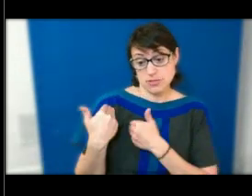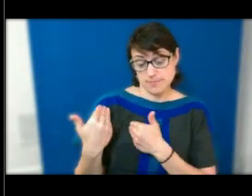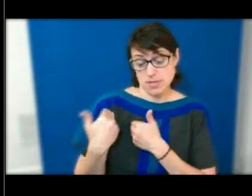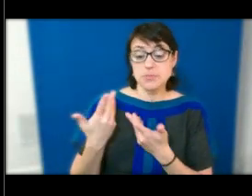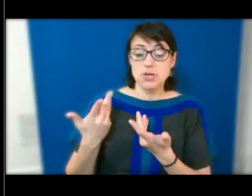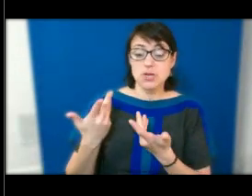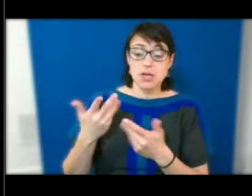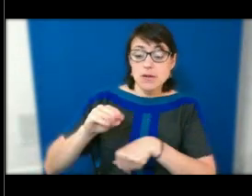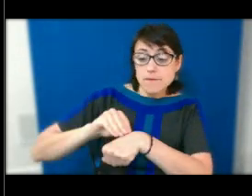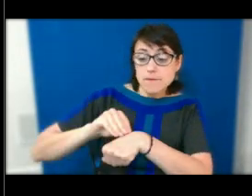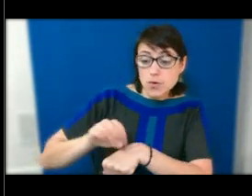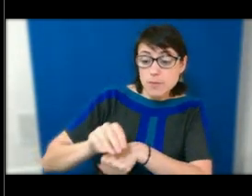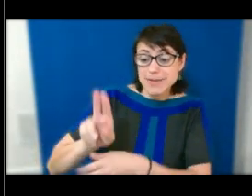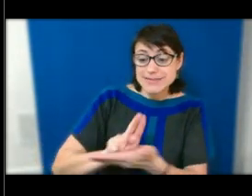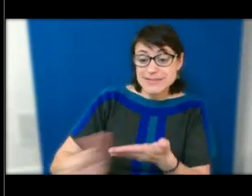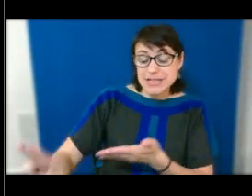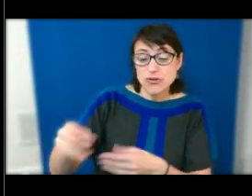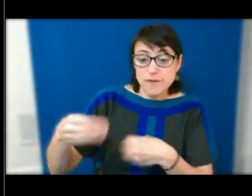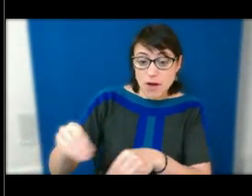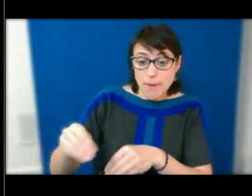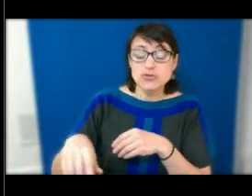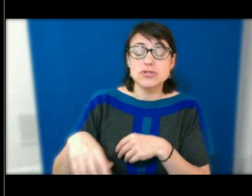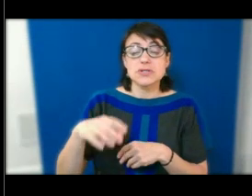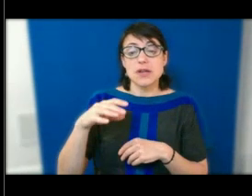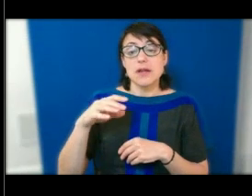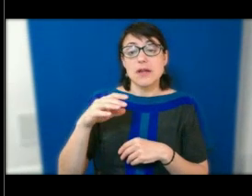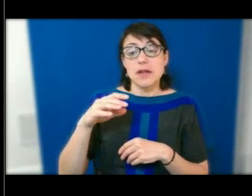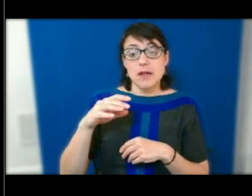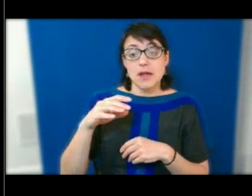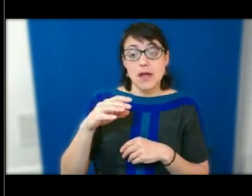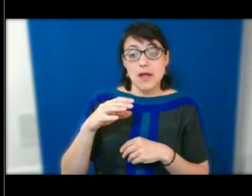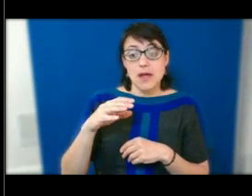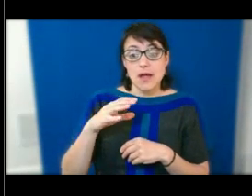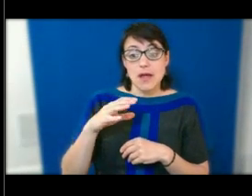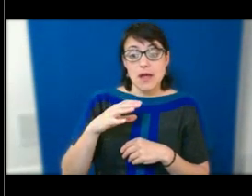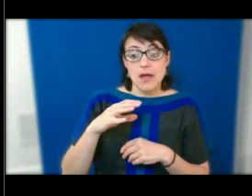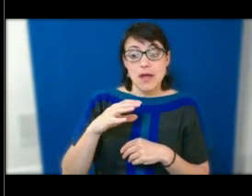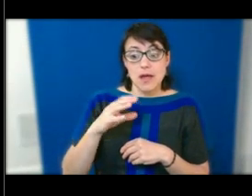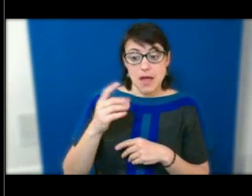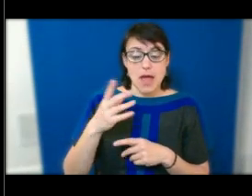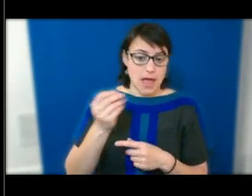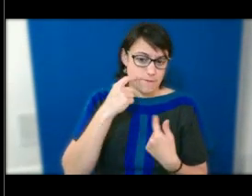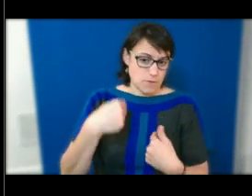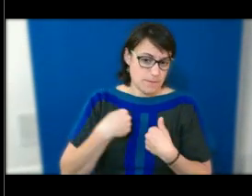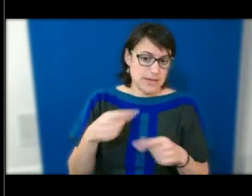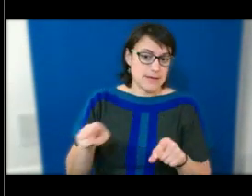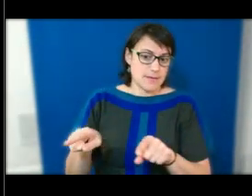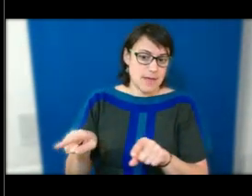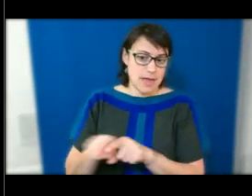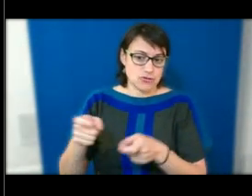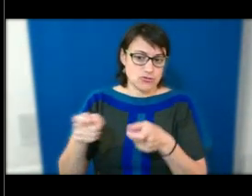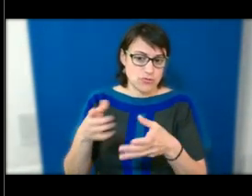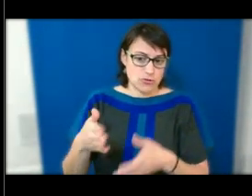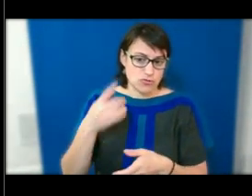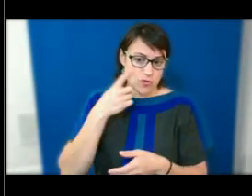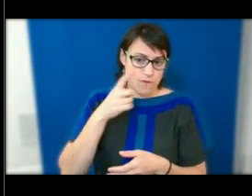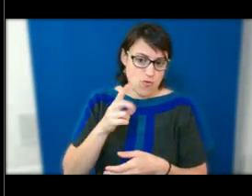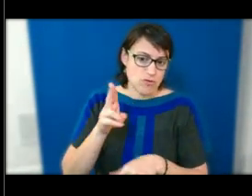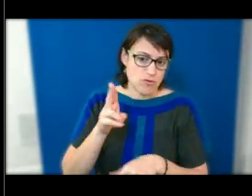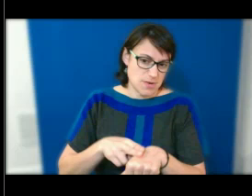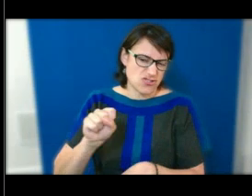Commerce and for me as Director of the National Sea Grant College Program. We also have, and you may know folks in